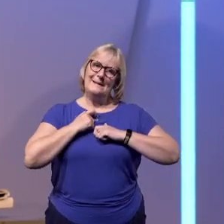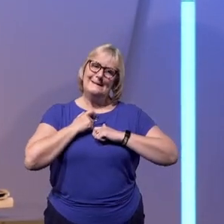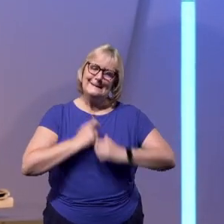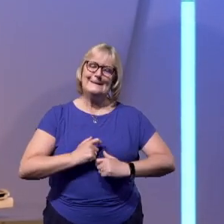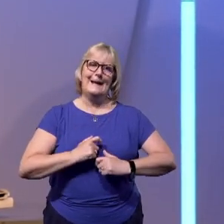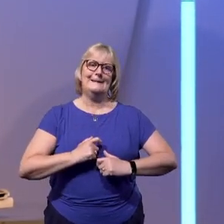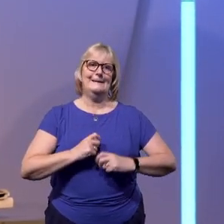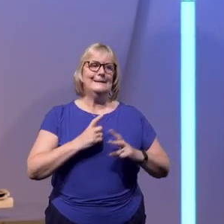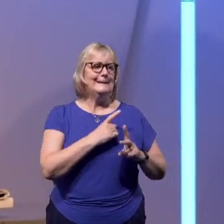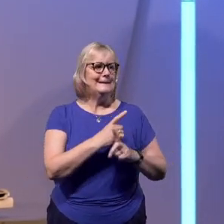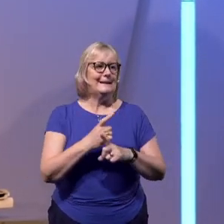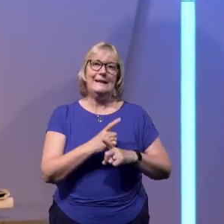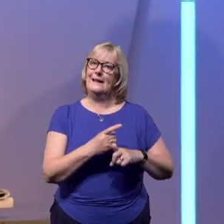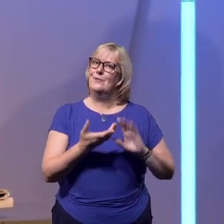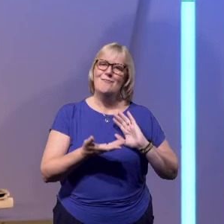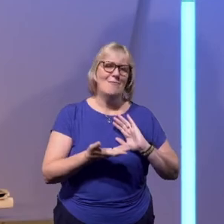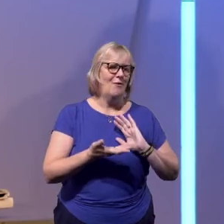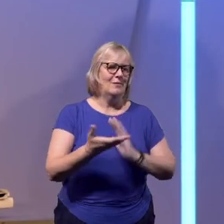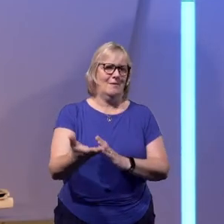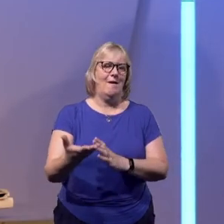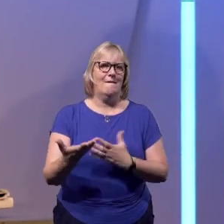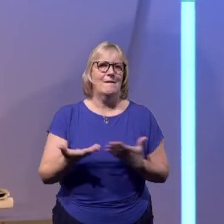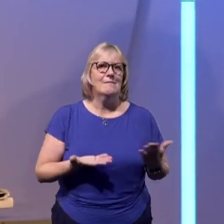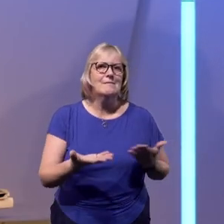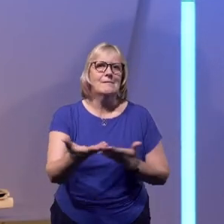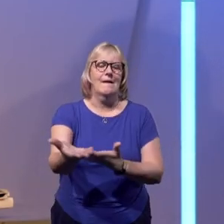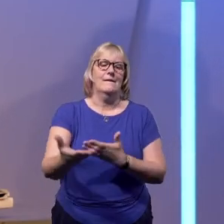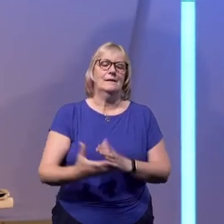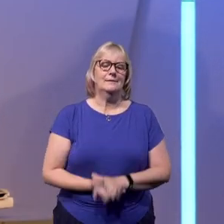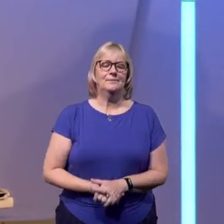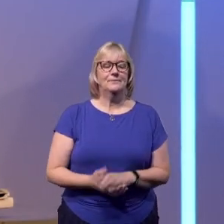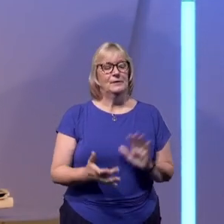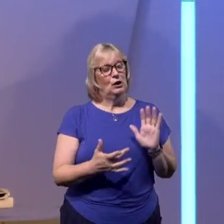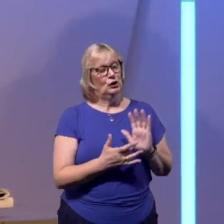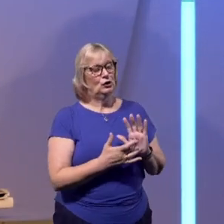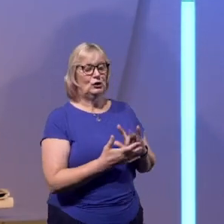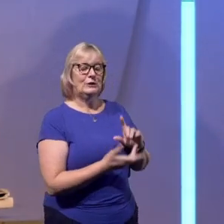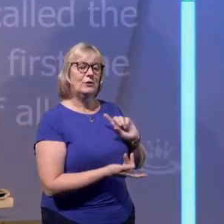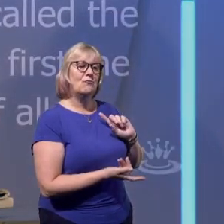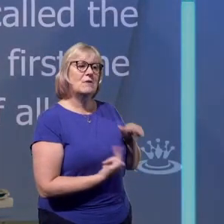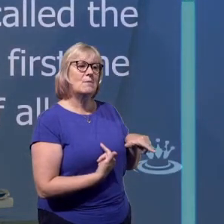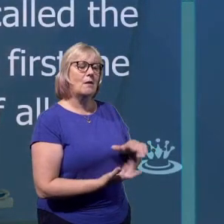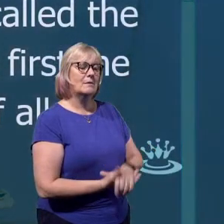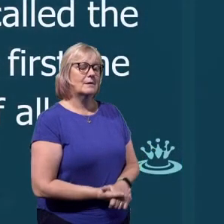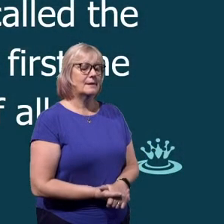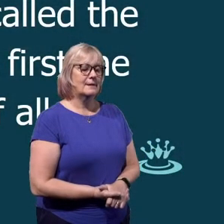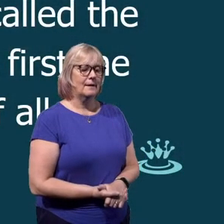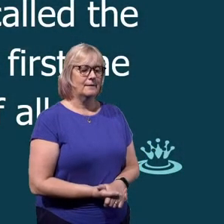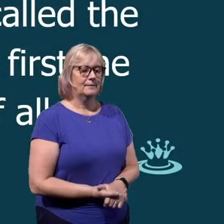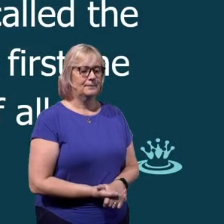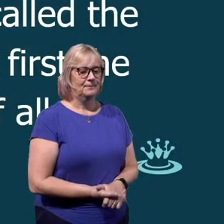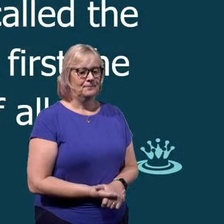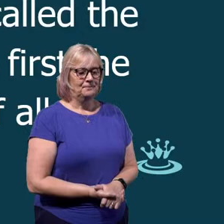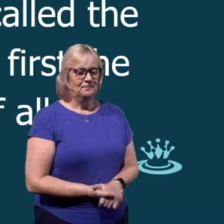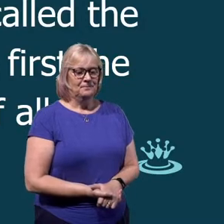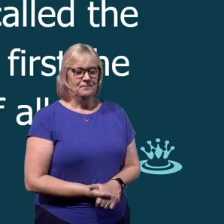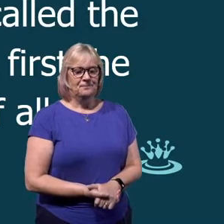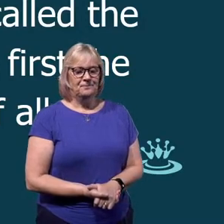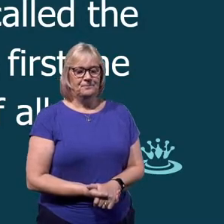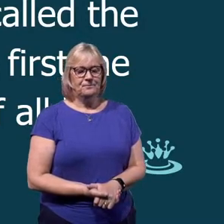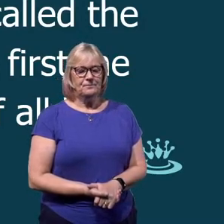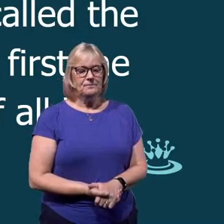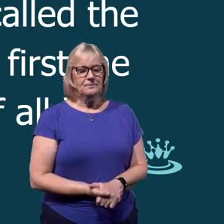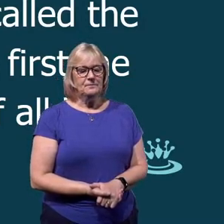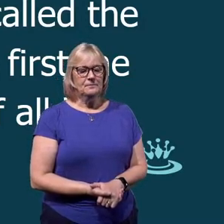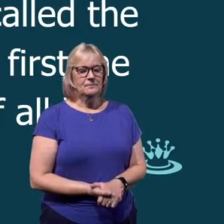service-seeking. And so Jesus responds to them. And have a look at this. And he does so by means